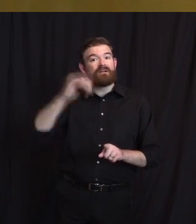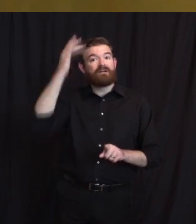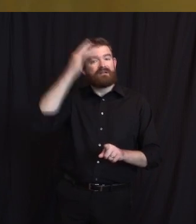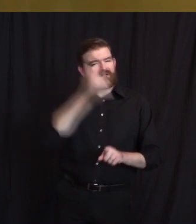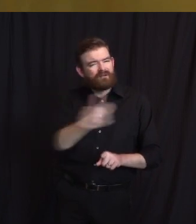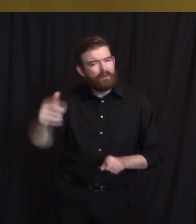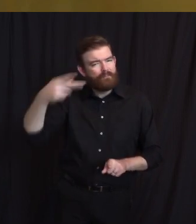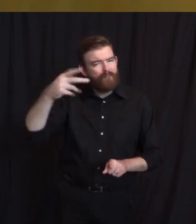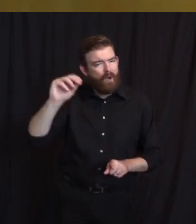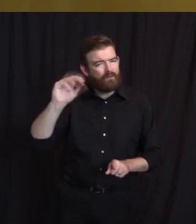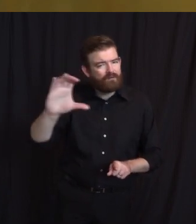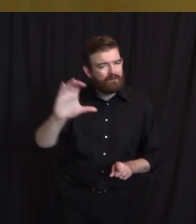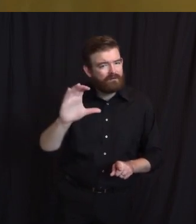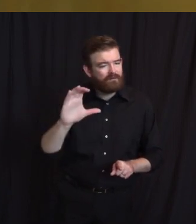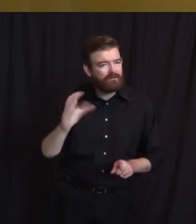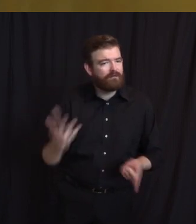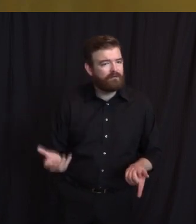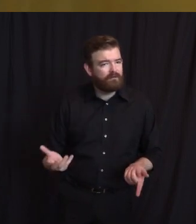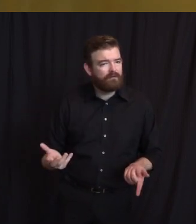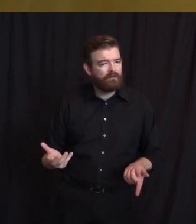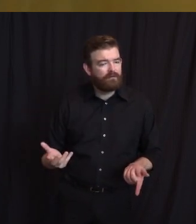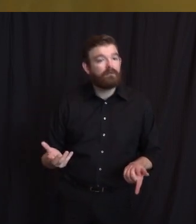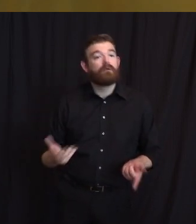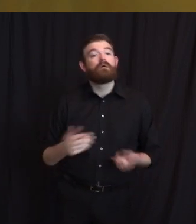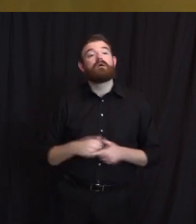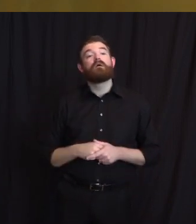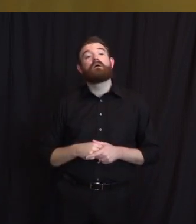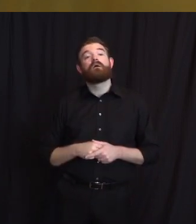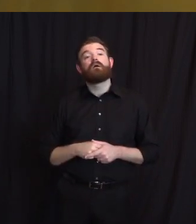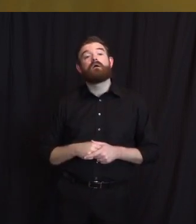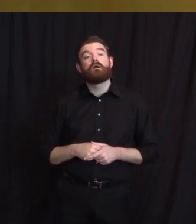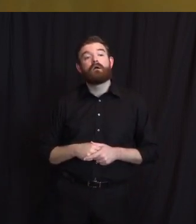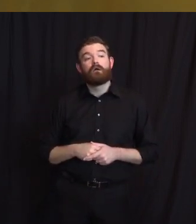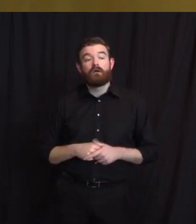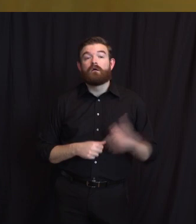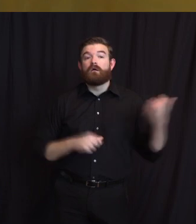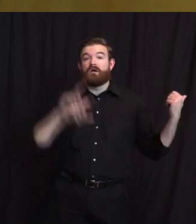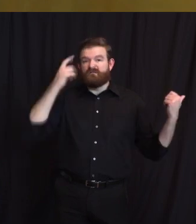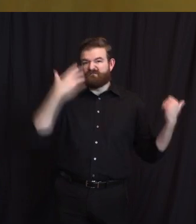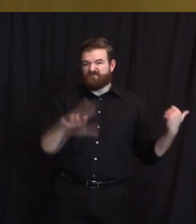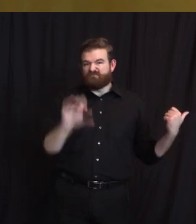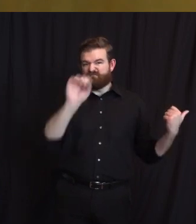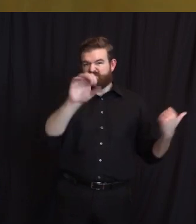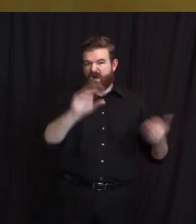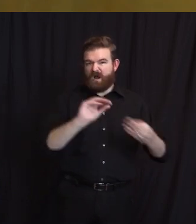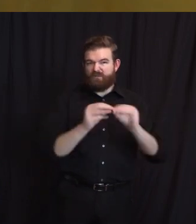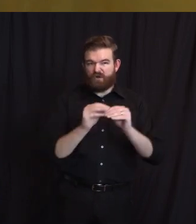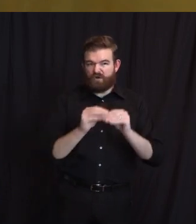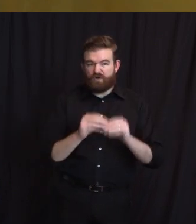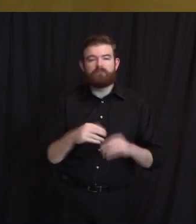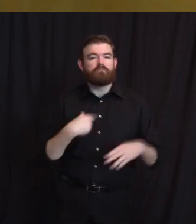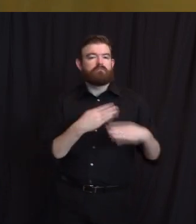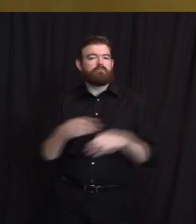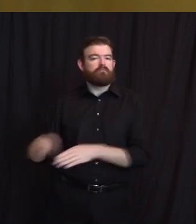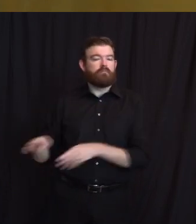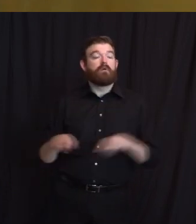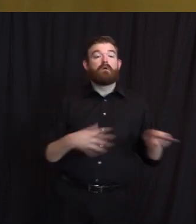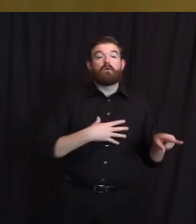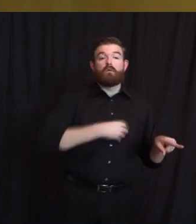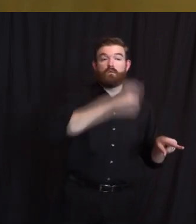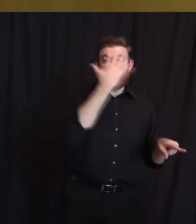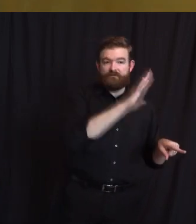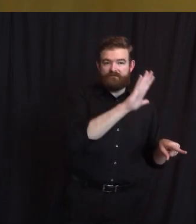reported today, and in terms of deaths, the breakdown by race and ethnicity is as follows. White,